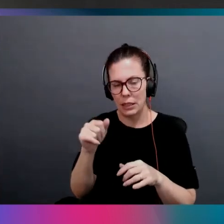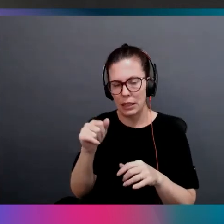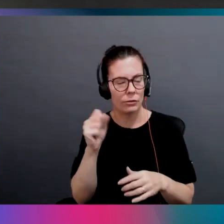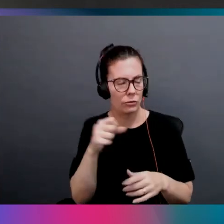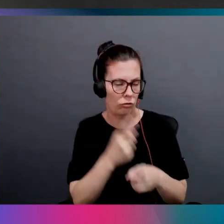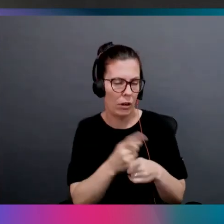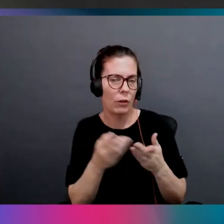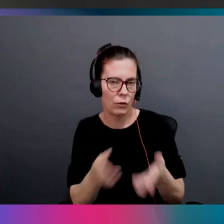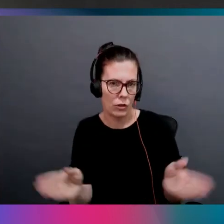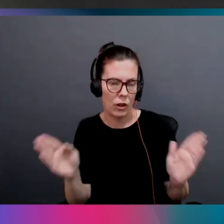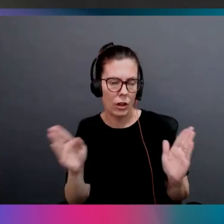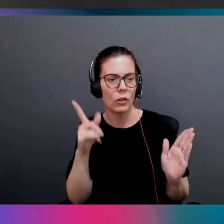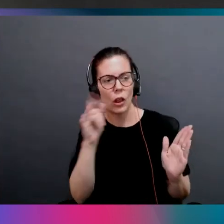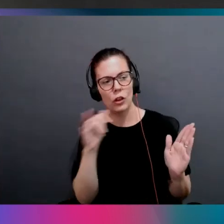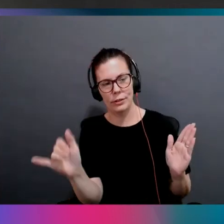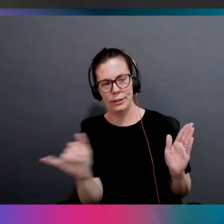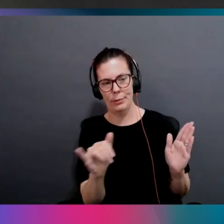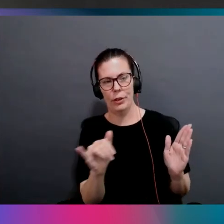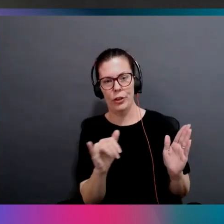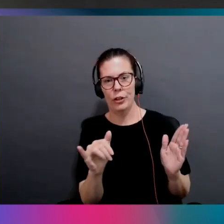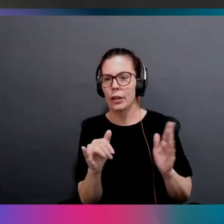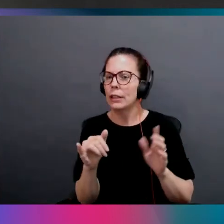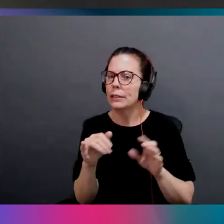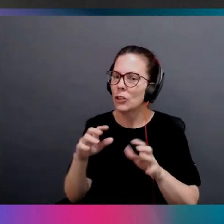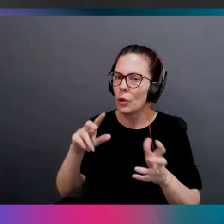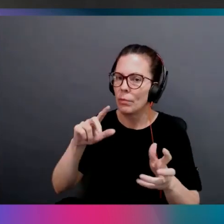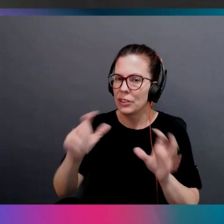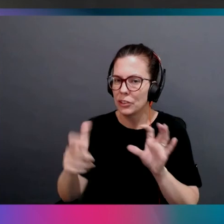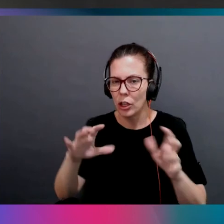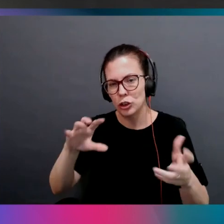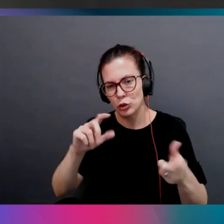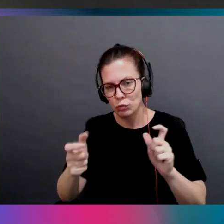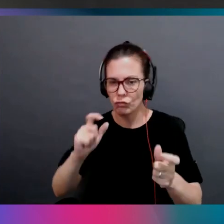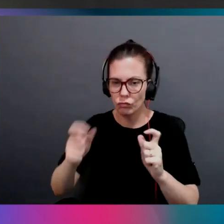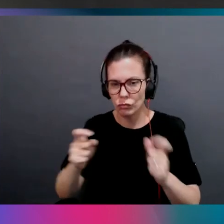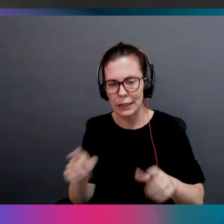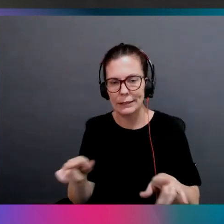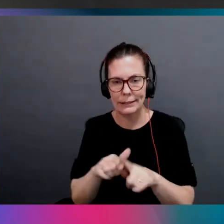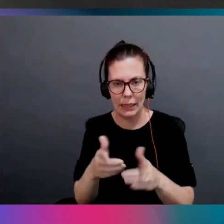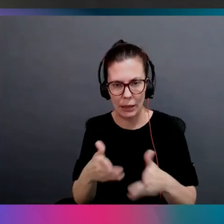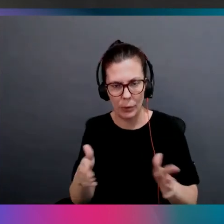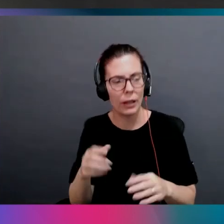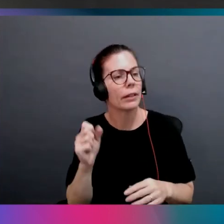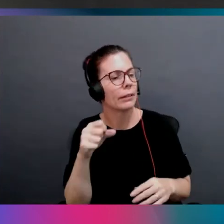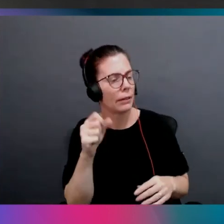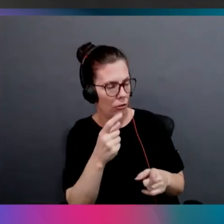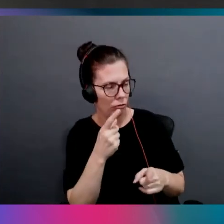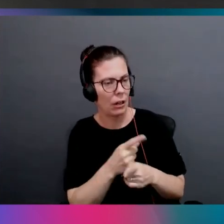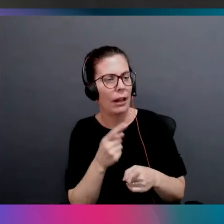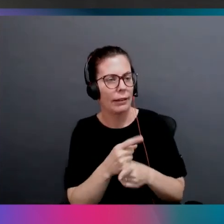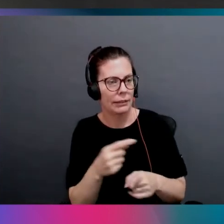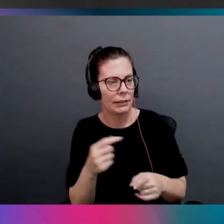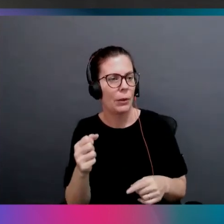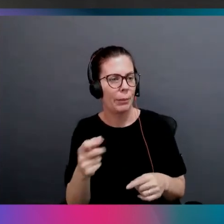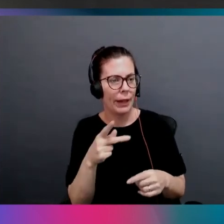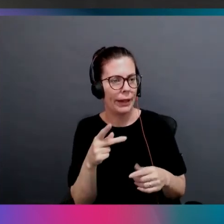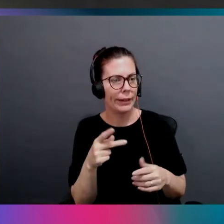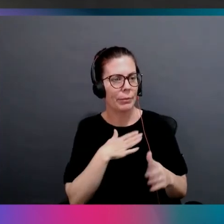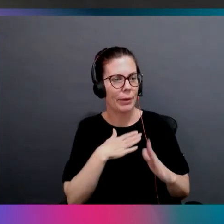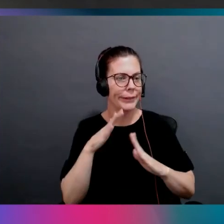looks similar, right? And massage it the same way. Yep. Got it. And then say, okay, so give me back the top